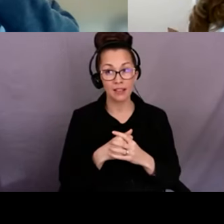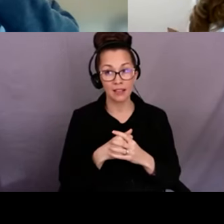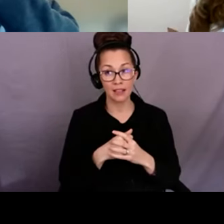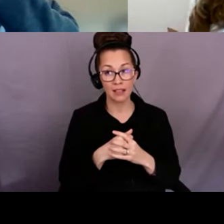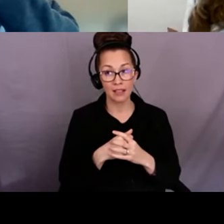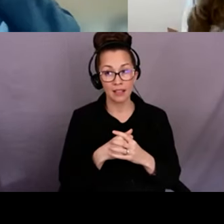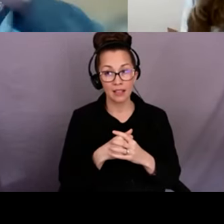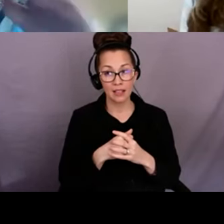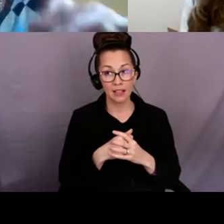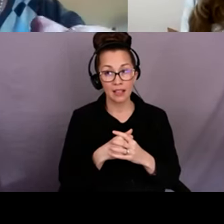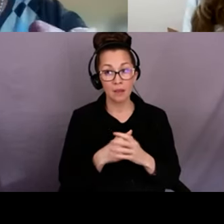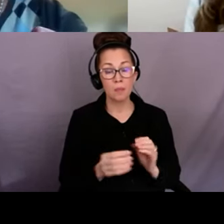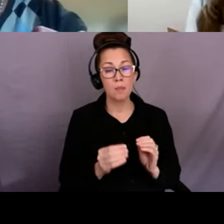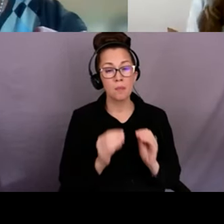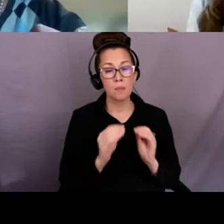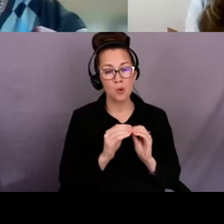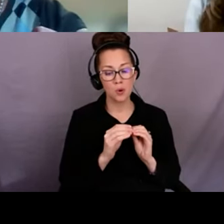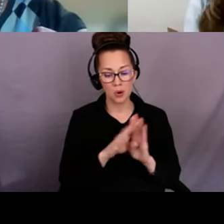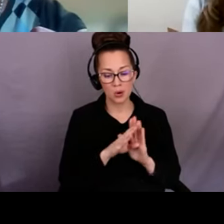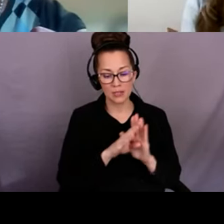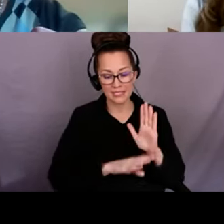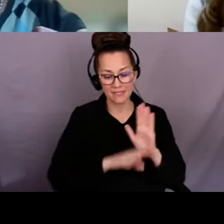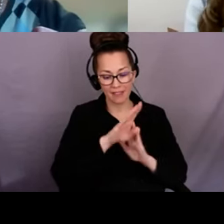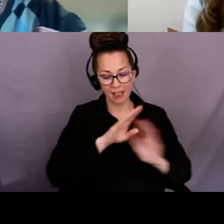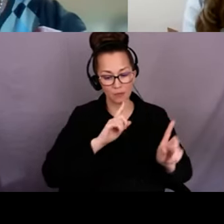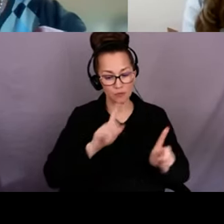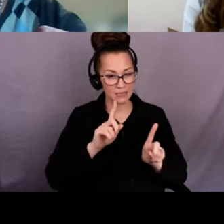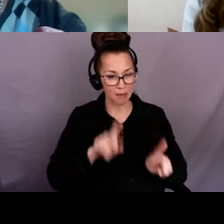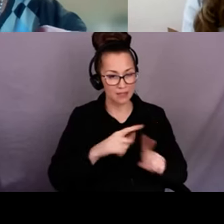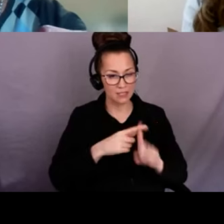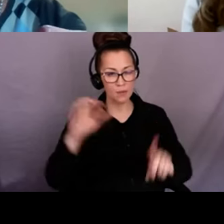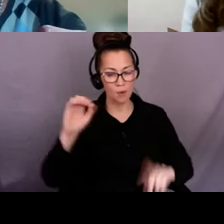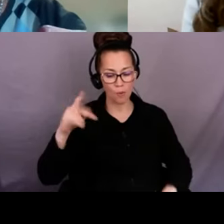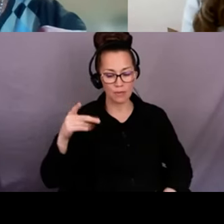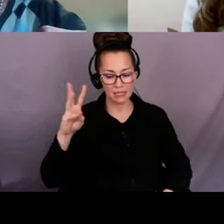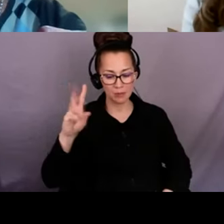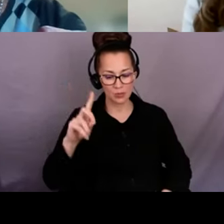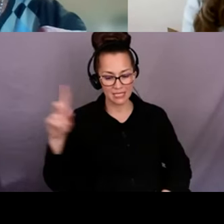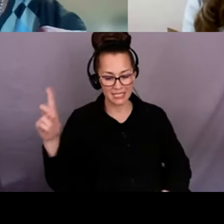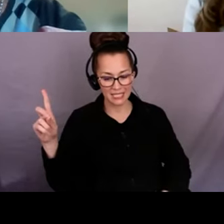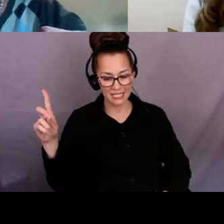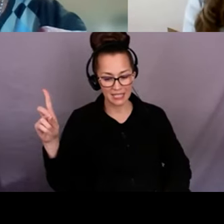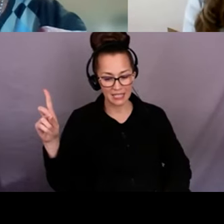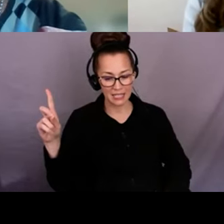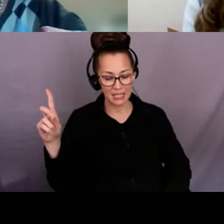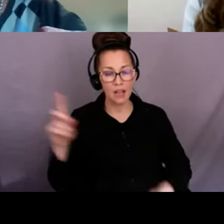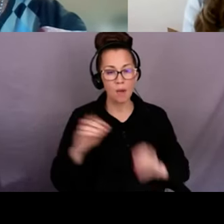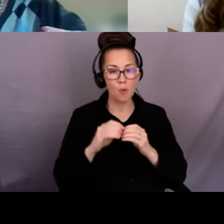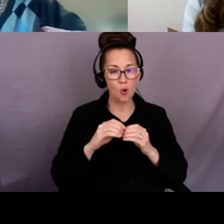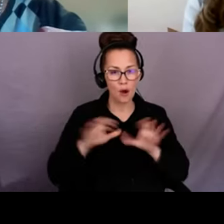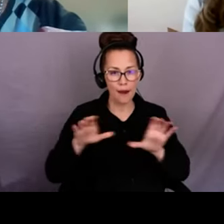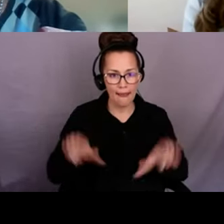is more developed responses from OPWDD, more active listening